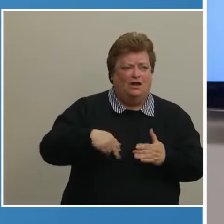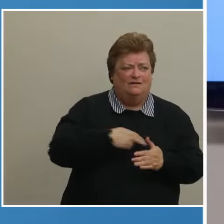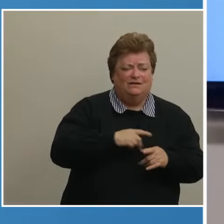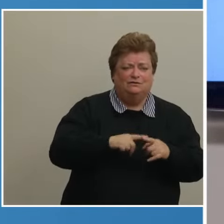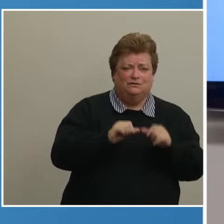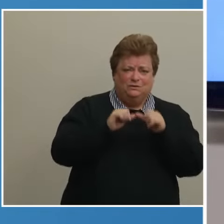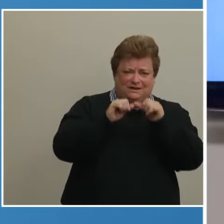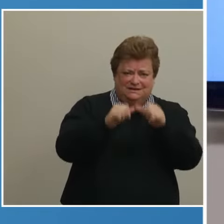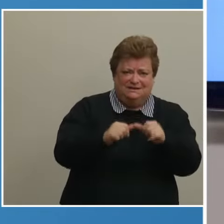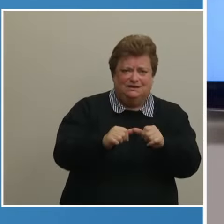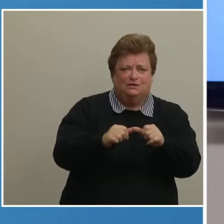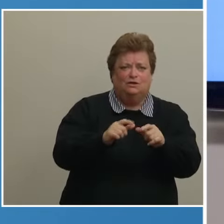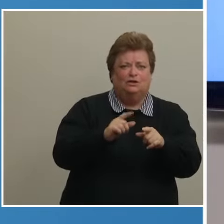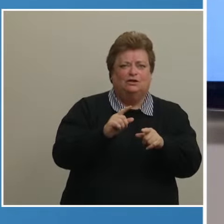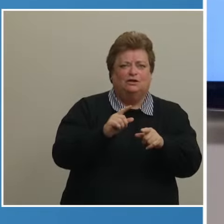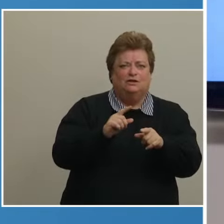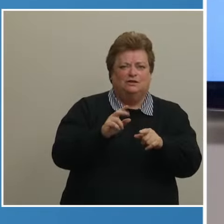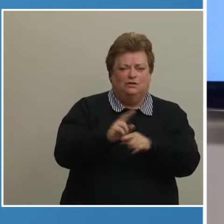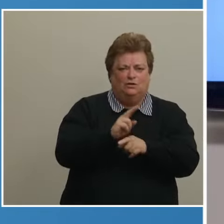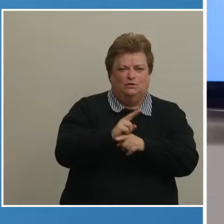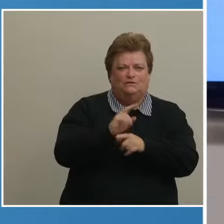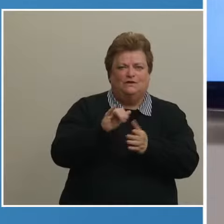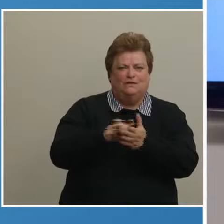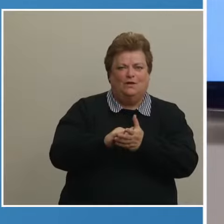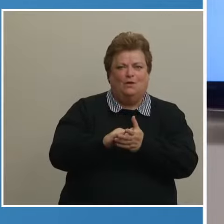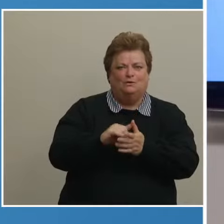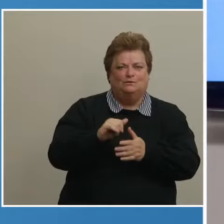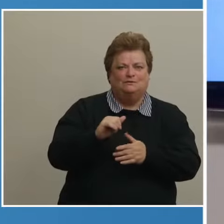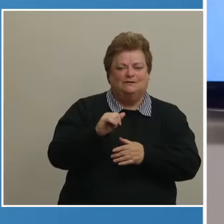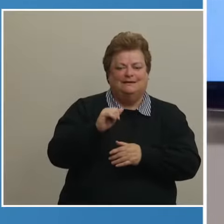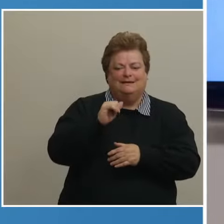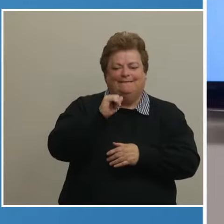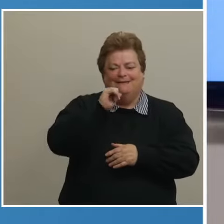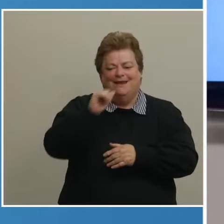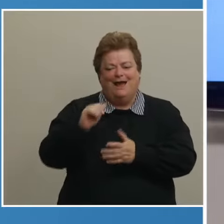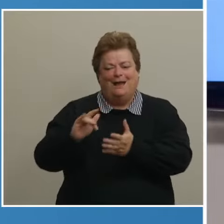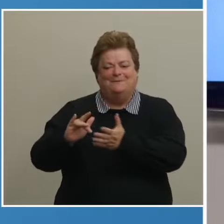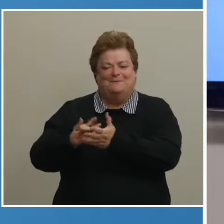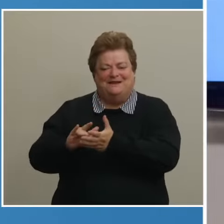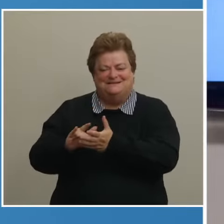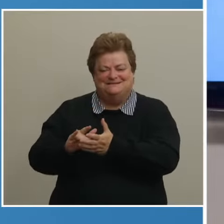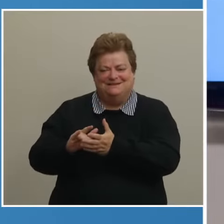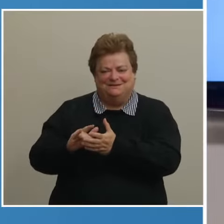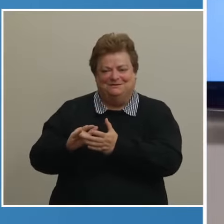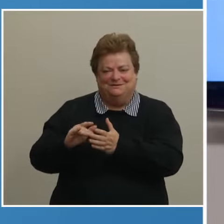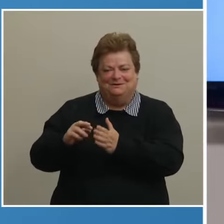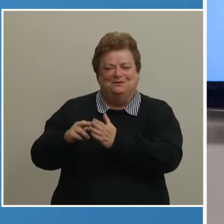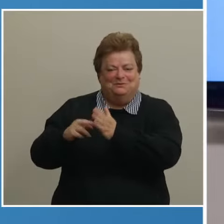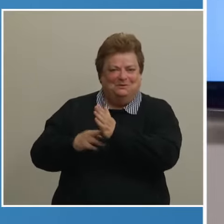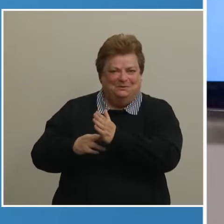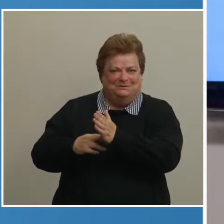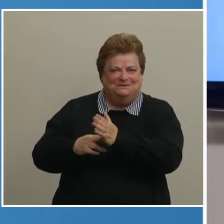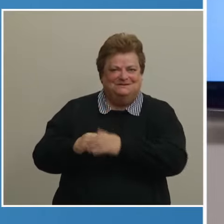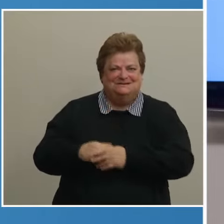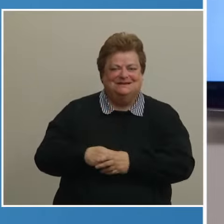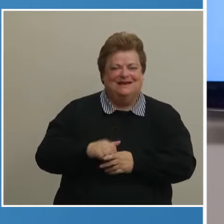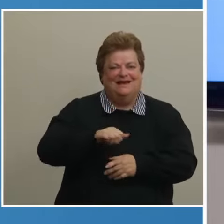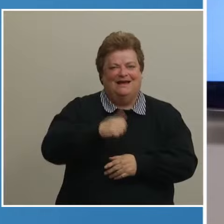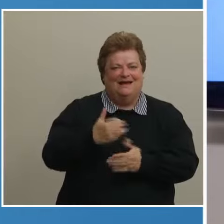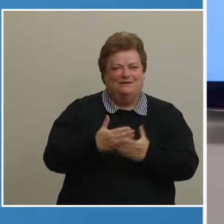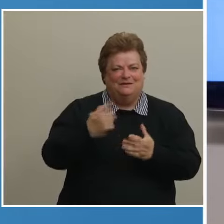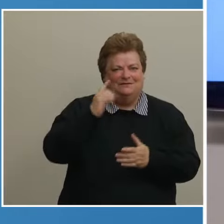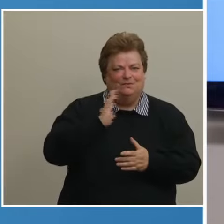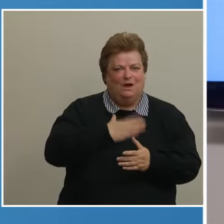to follow those non-pharmaceutical measures that Dr. Mahler mentioned. And of course, one of the other things that's really important